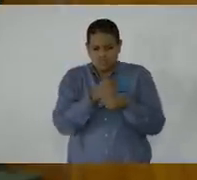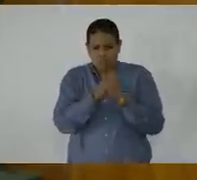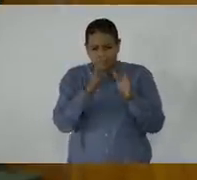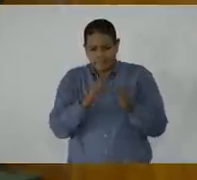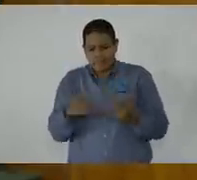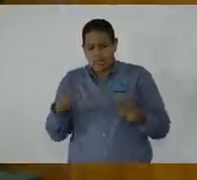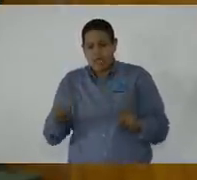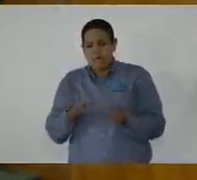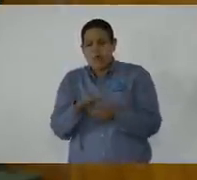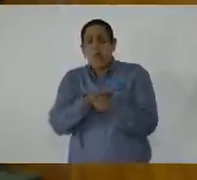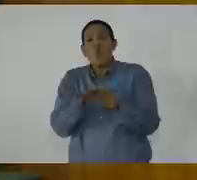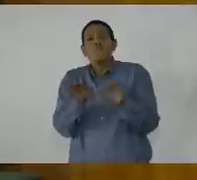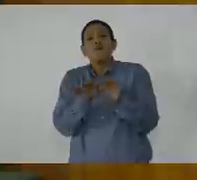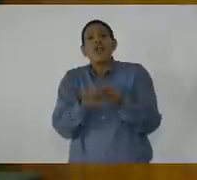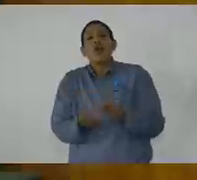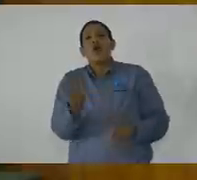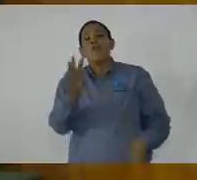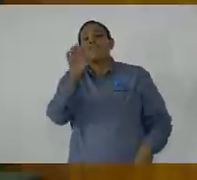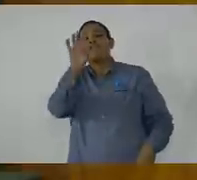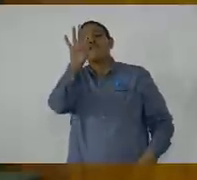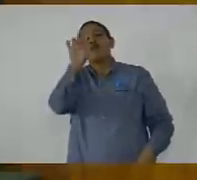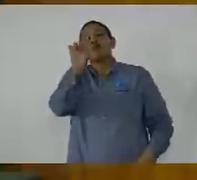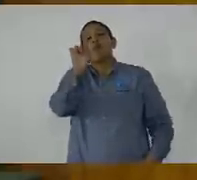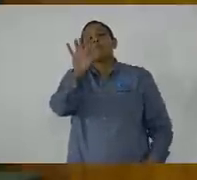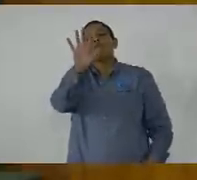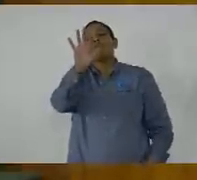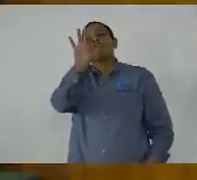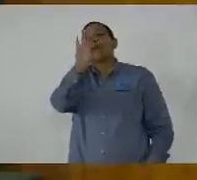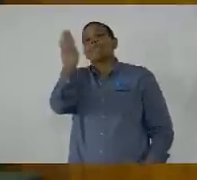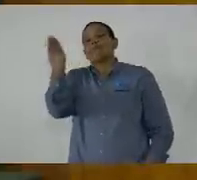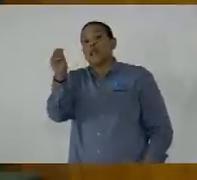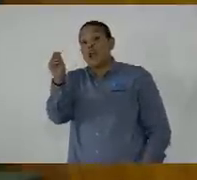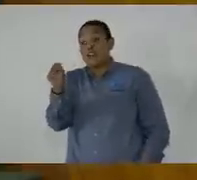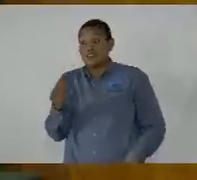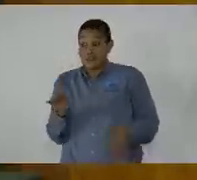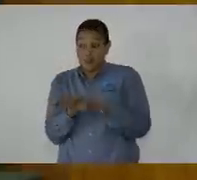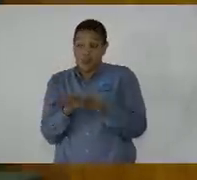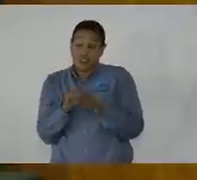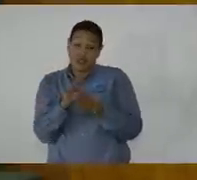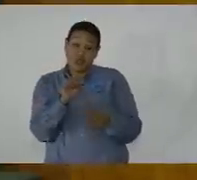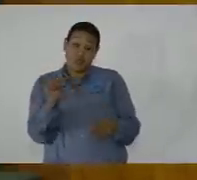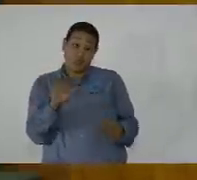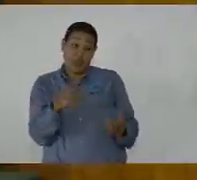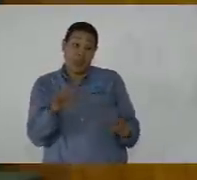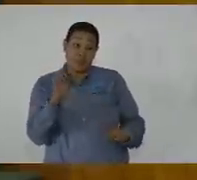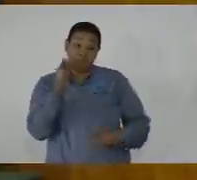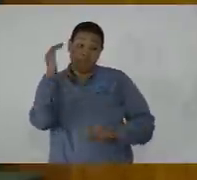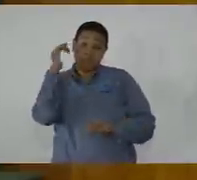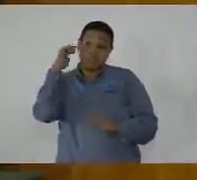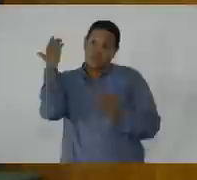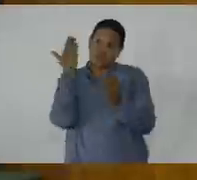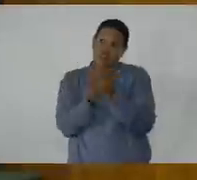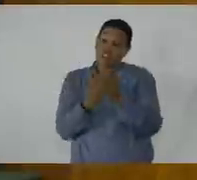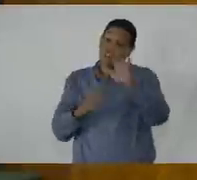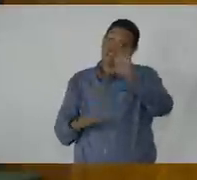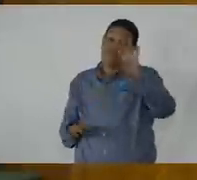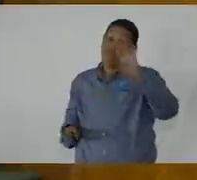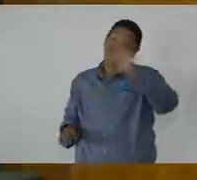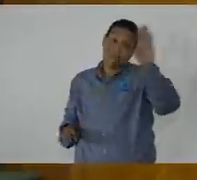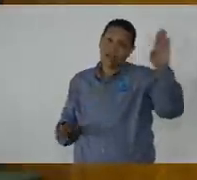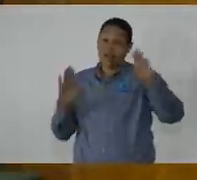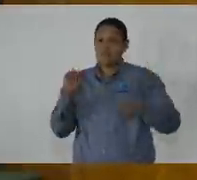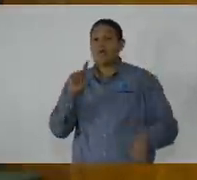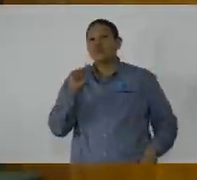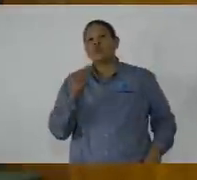was valued at $41.59 billion in 2020 and is expected to reach $54